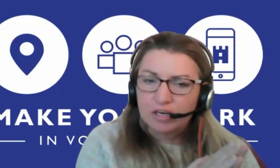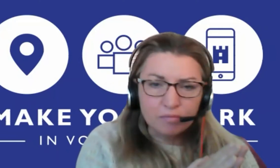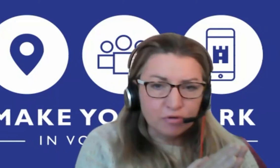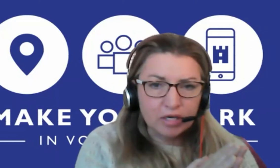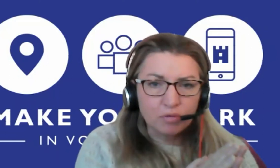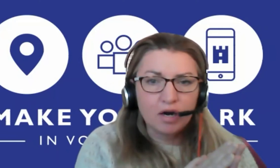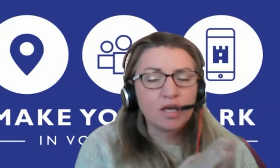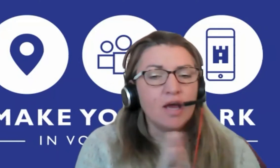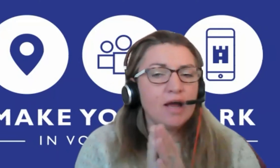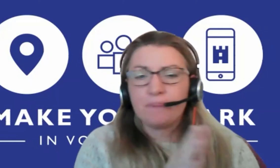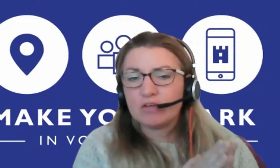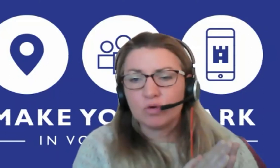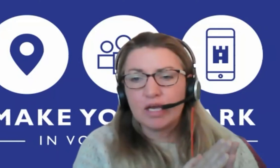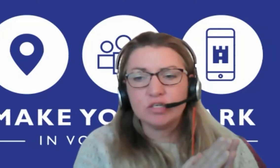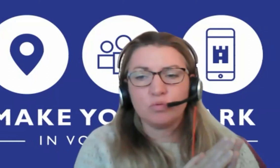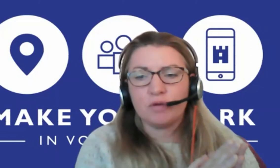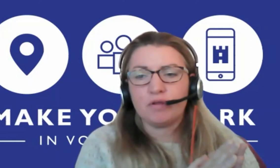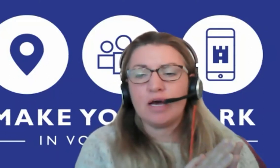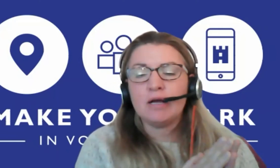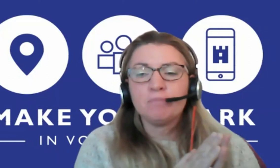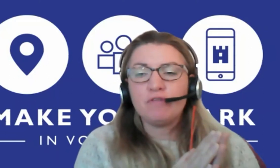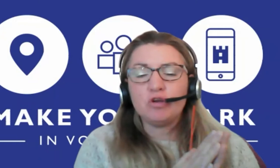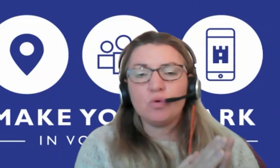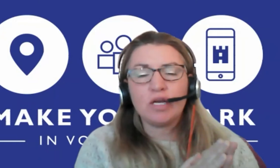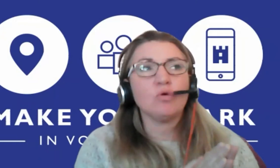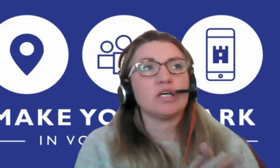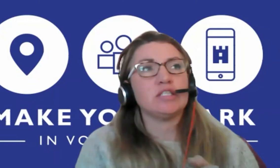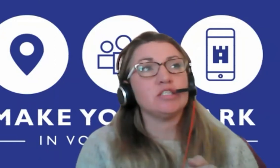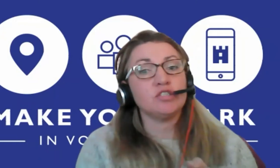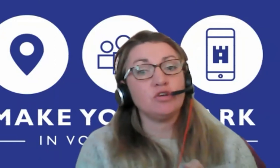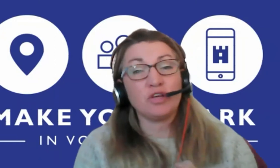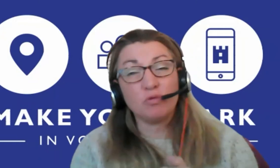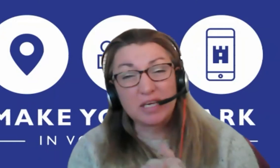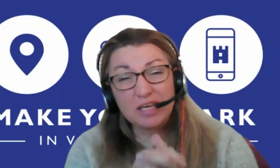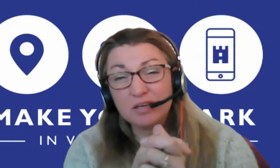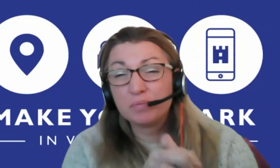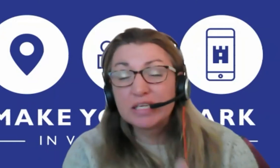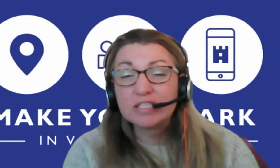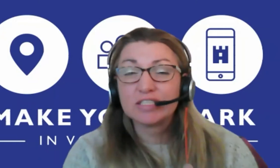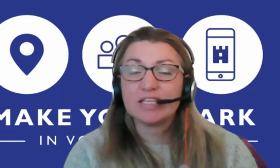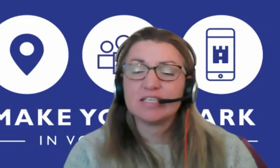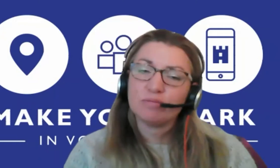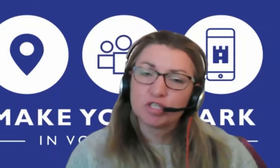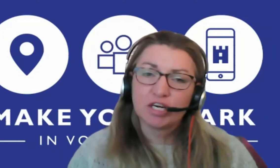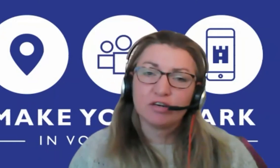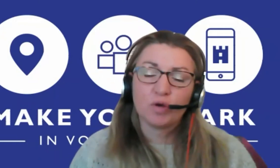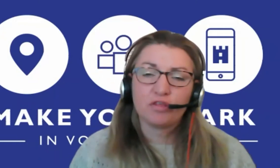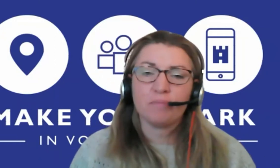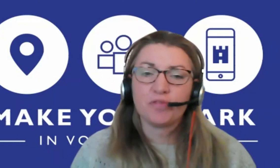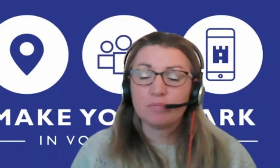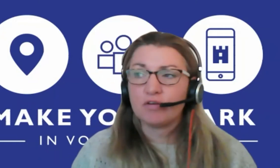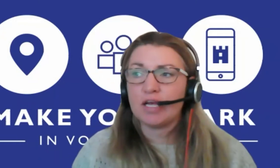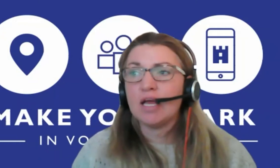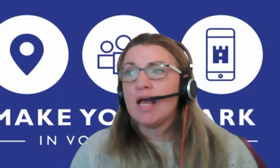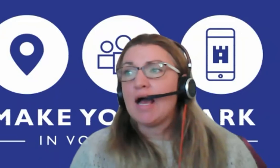then sign up for Make Your Mark. That's okay, don't worry about that. If you know any organisations that you think would be keen, please just take the time to share it with